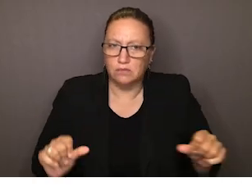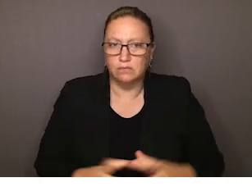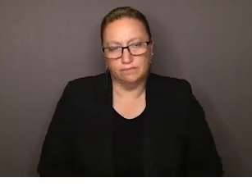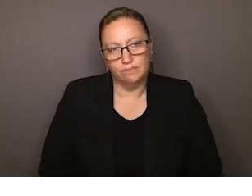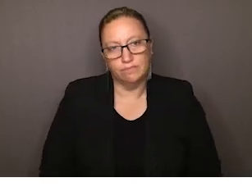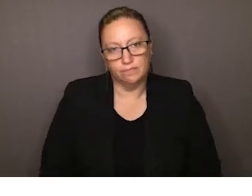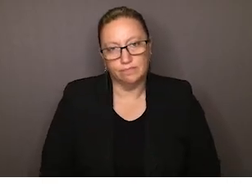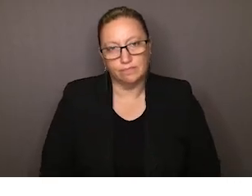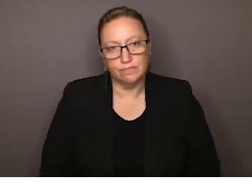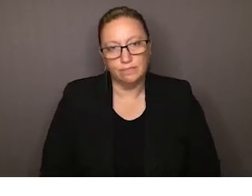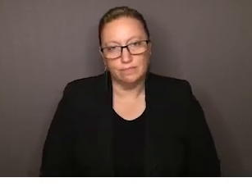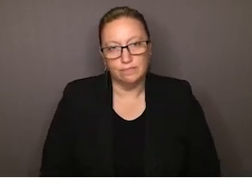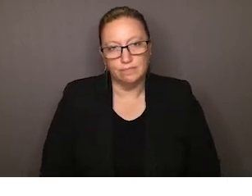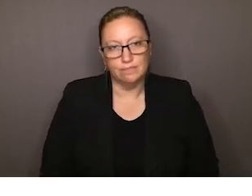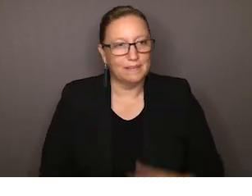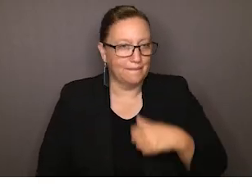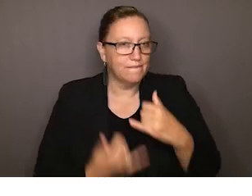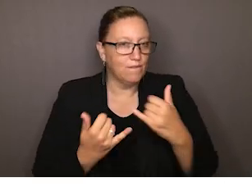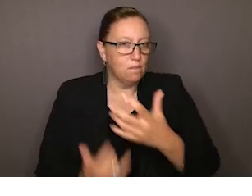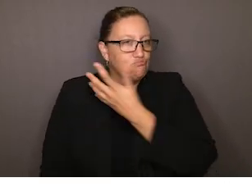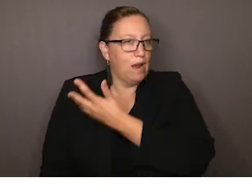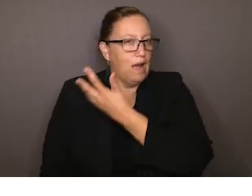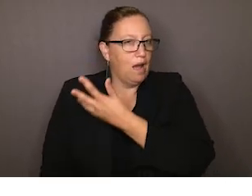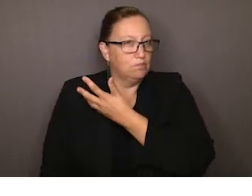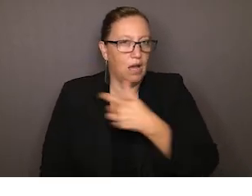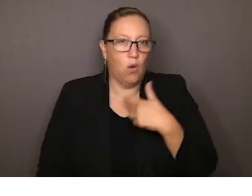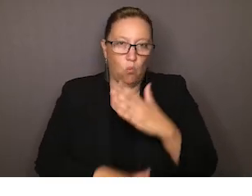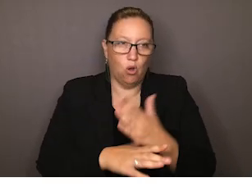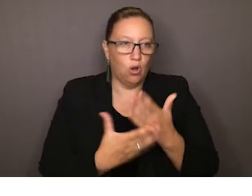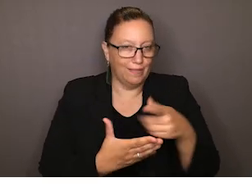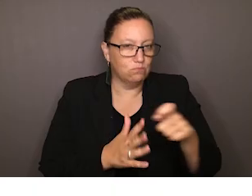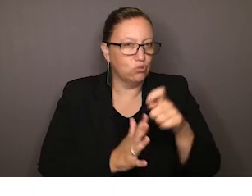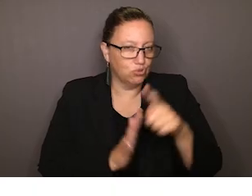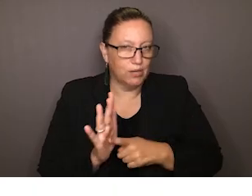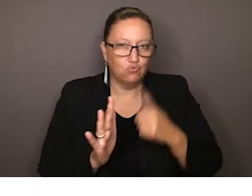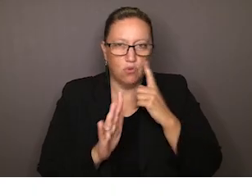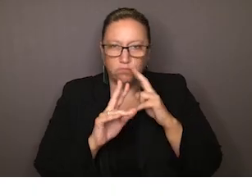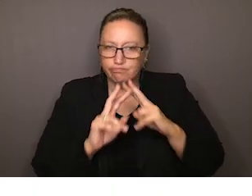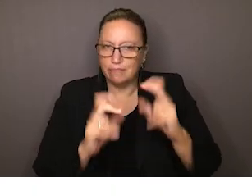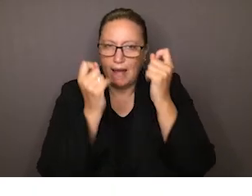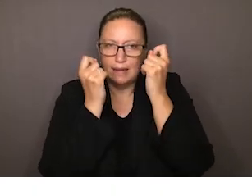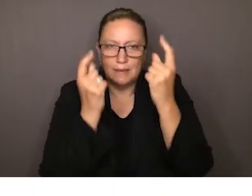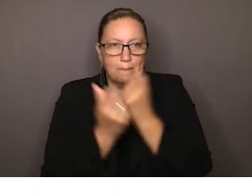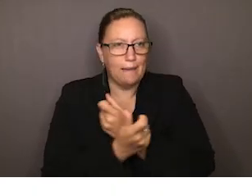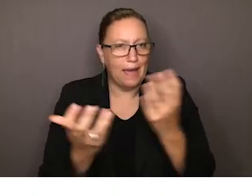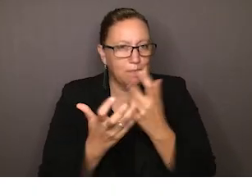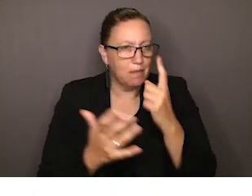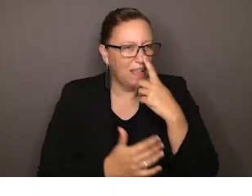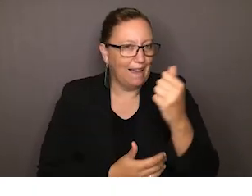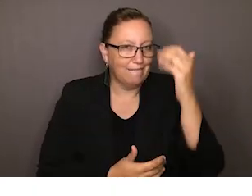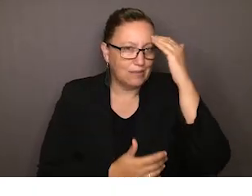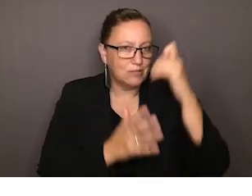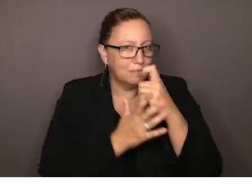disability. I am proud to have worked on mental health projects about understanding how many